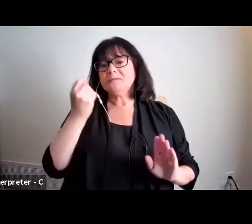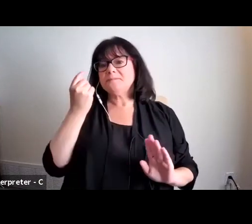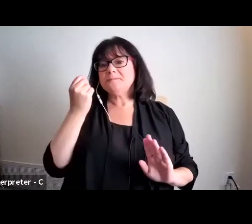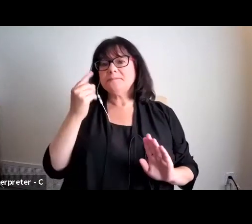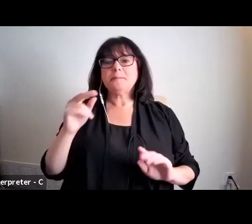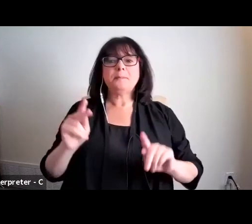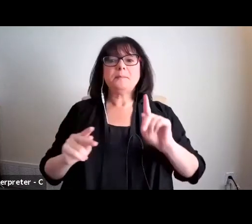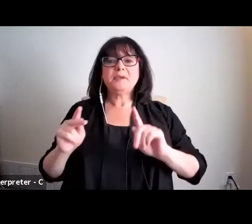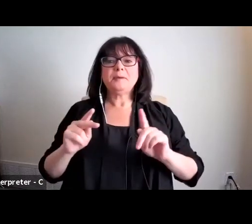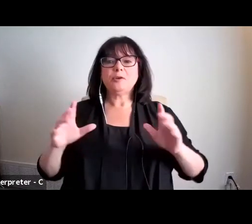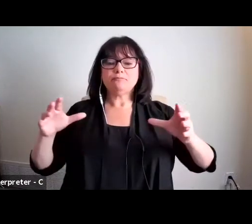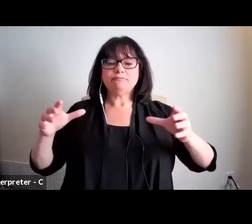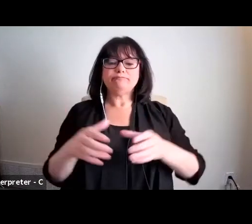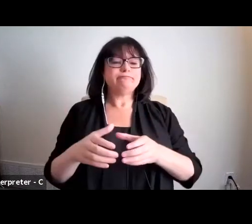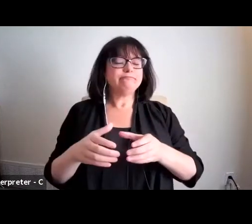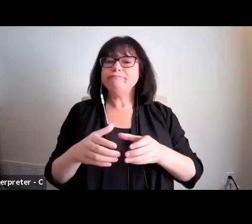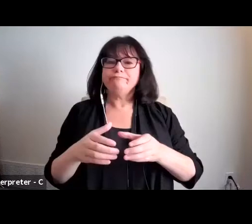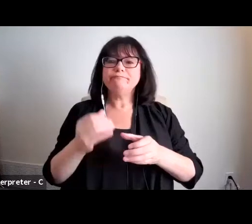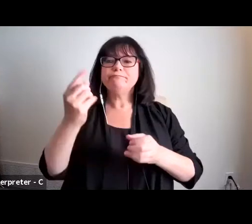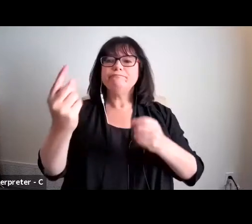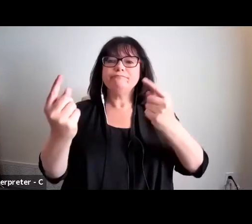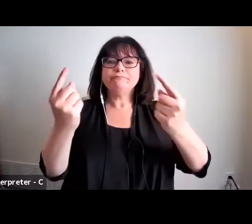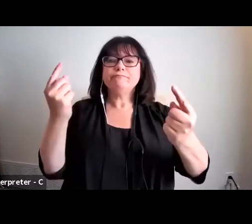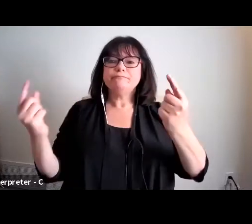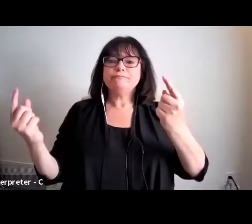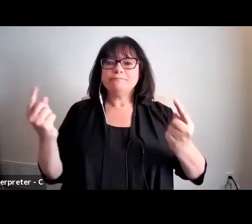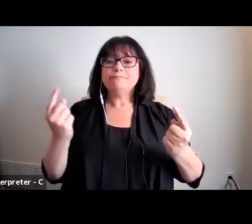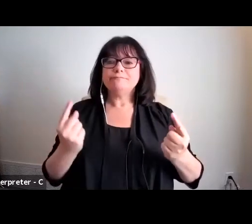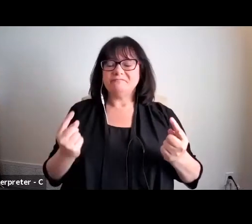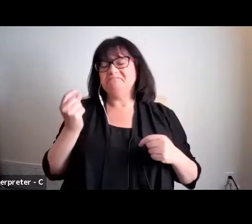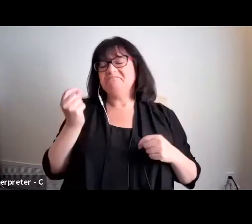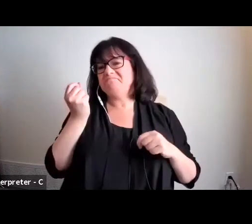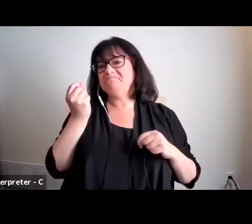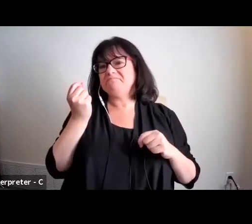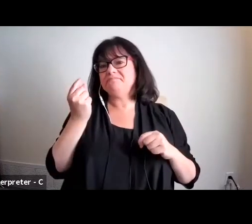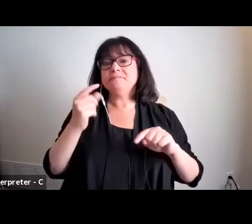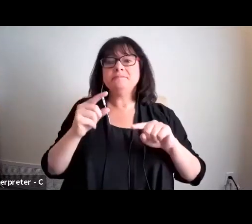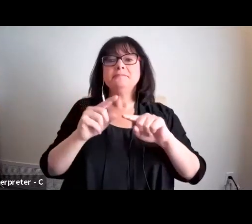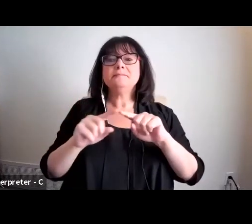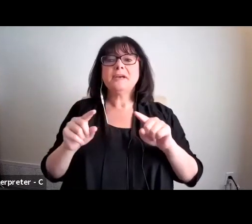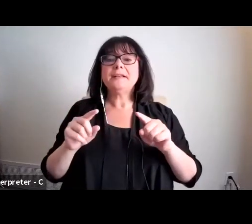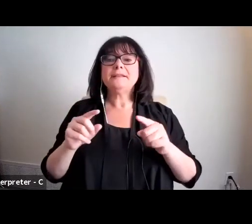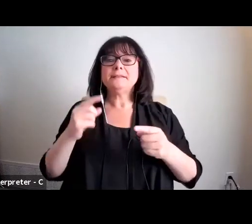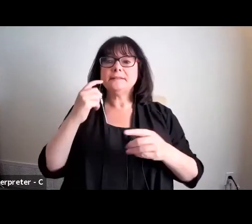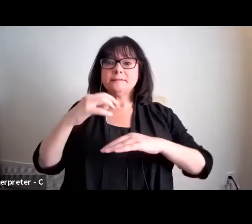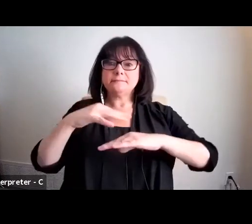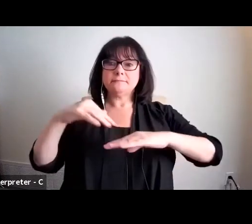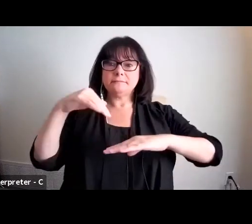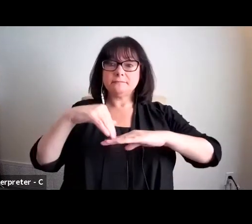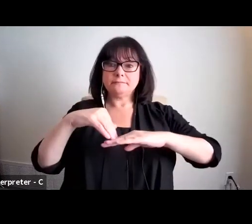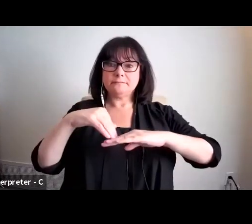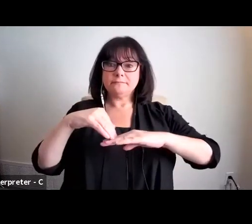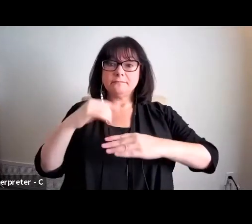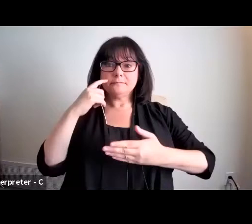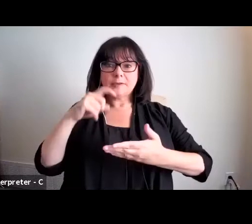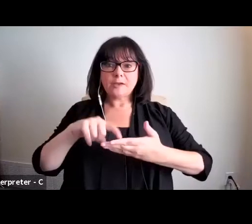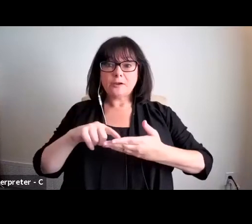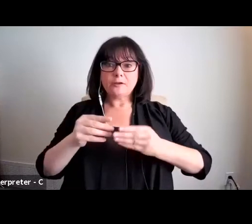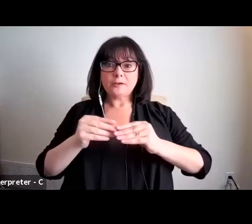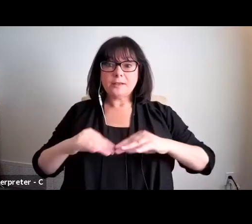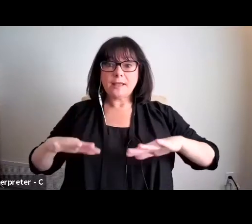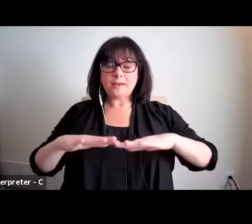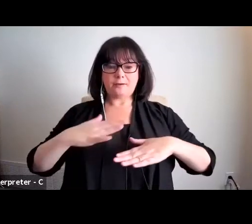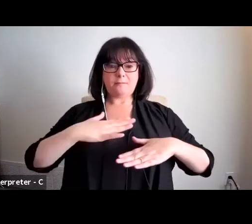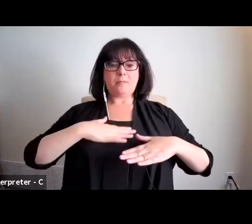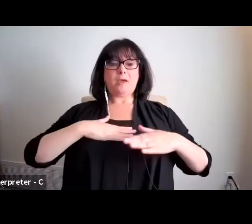not all gathered in the same space. And I recognize, therefore, that this land acknowledgement might not be the territory that you are currently